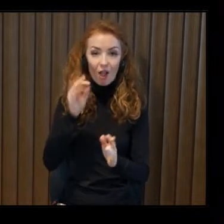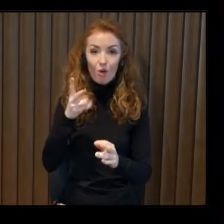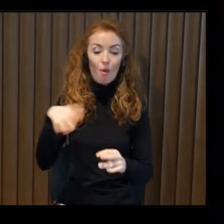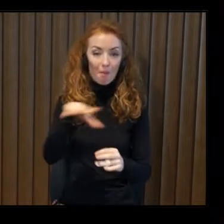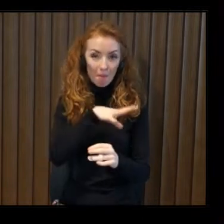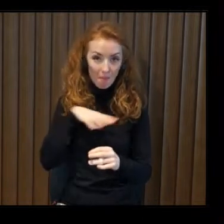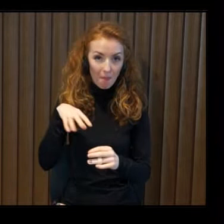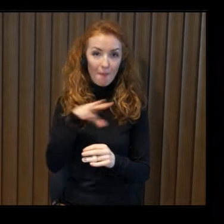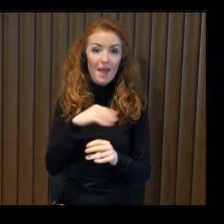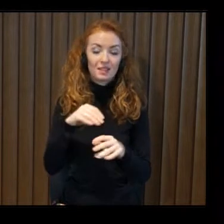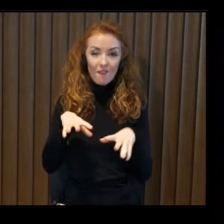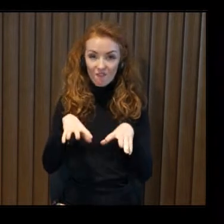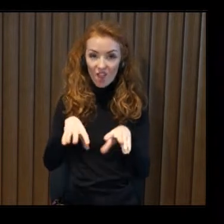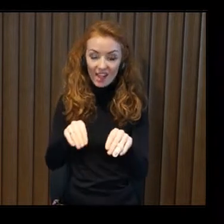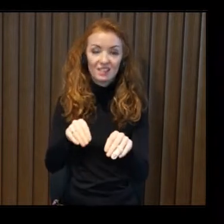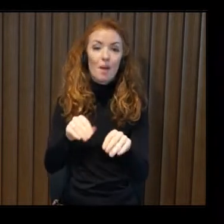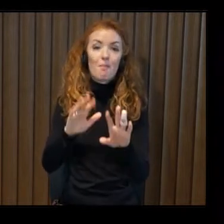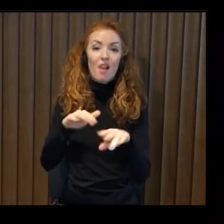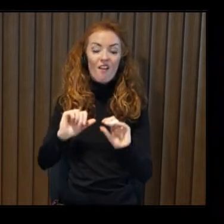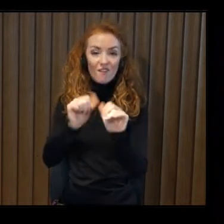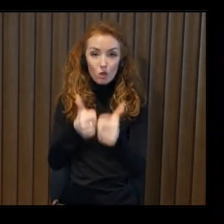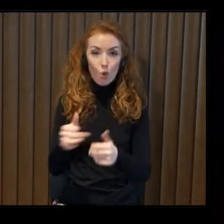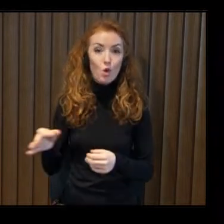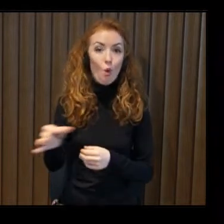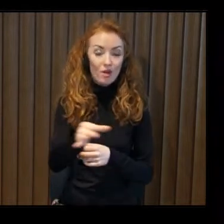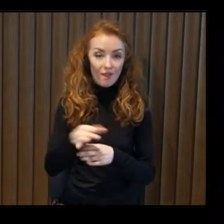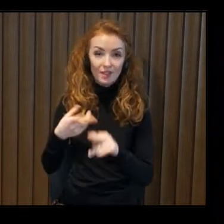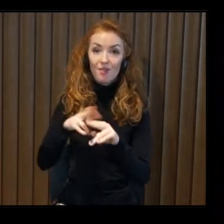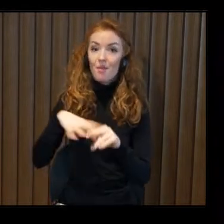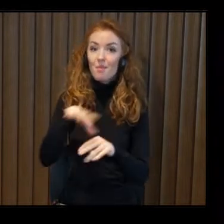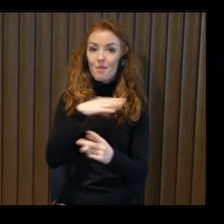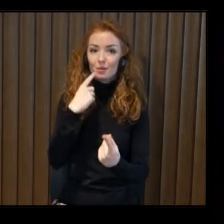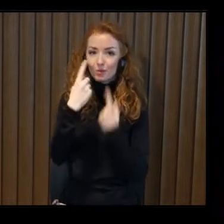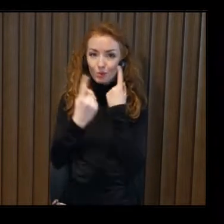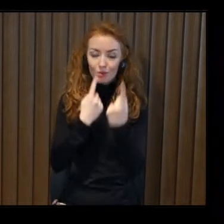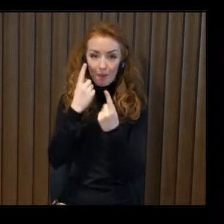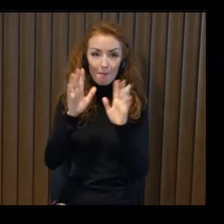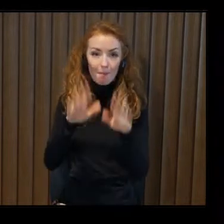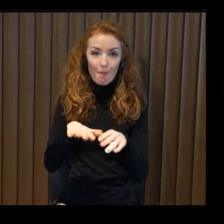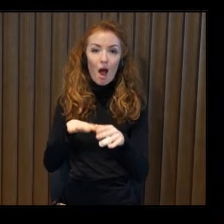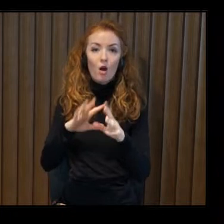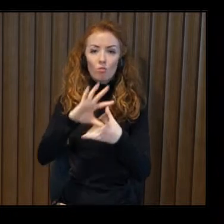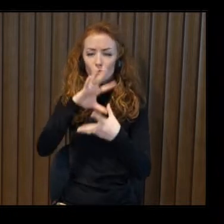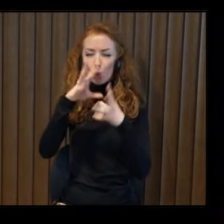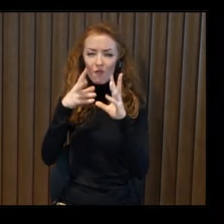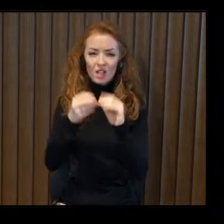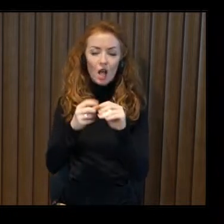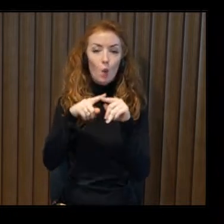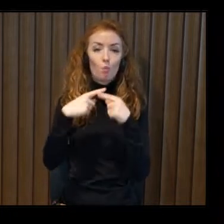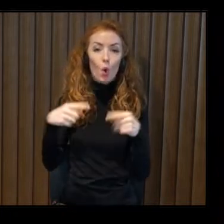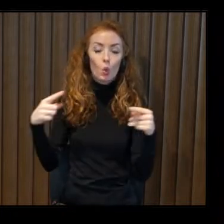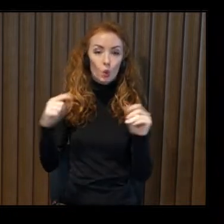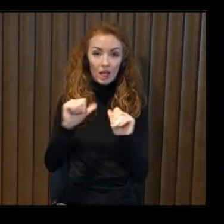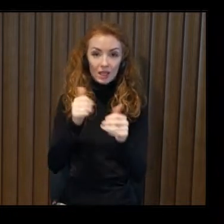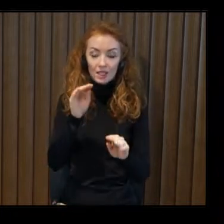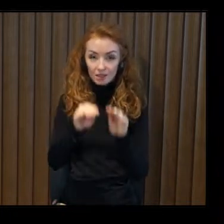organization or reforming an organization? We're talking about universal product design and of course, universal interface design, which may be what a